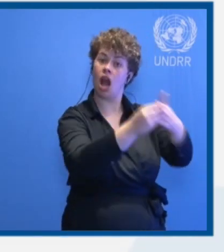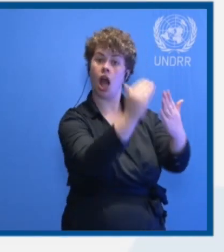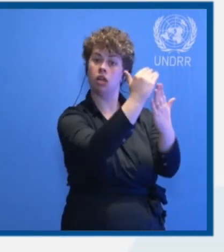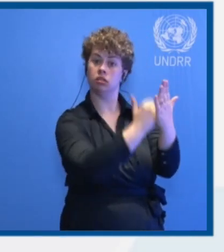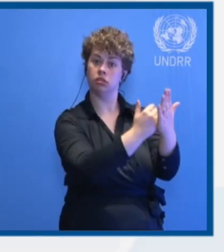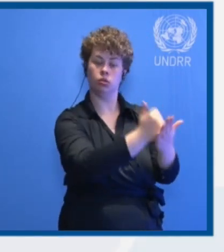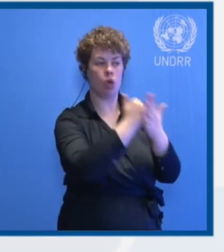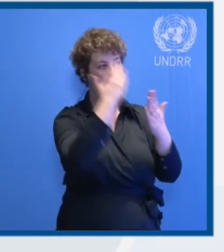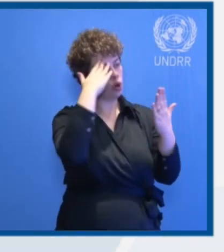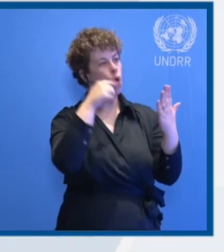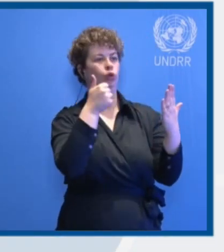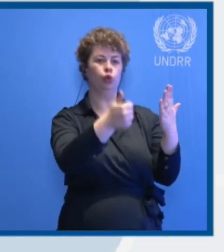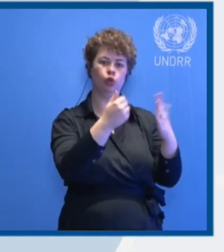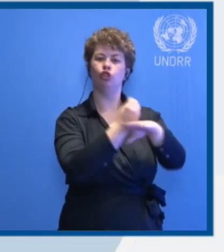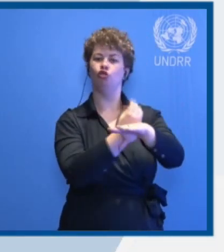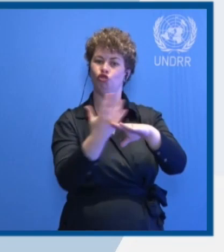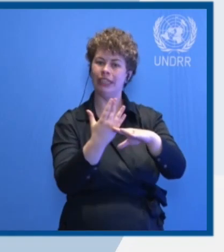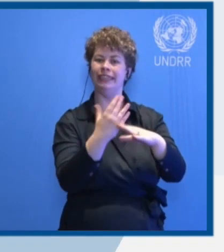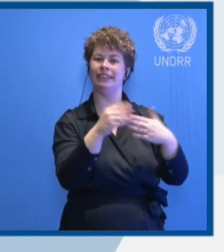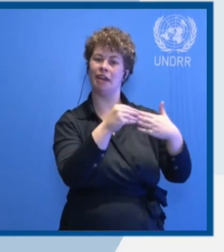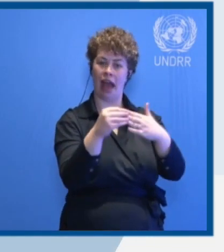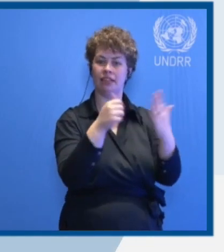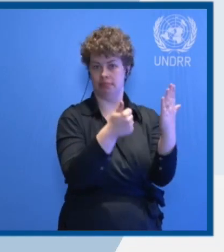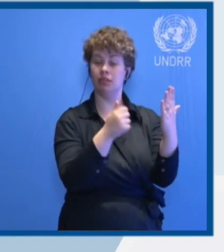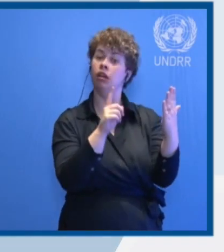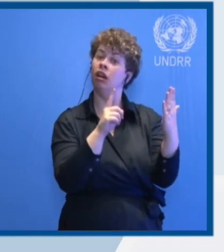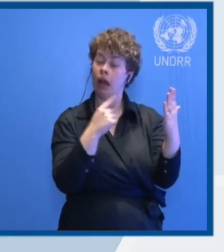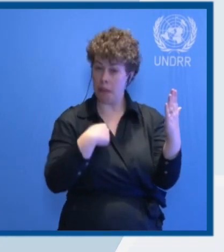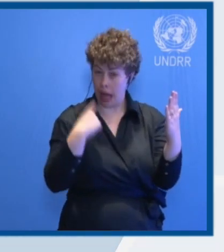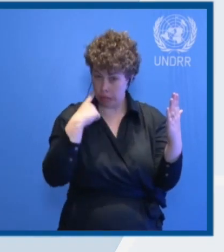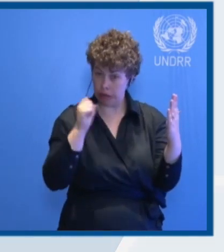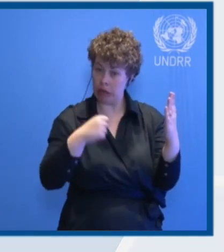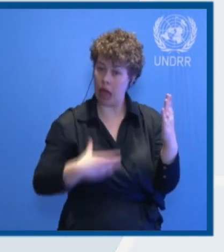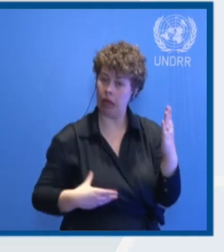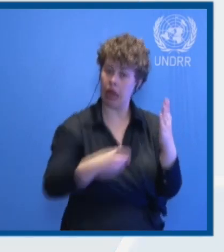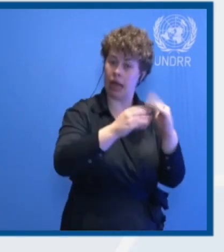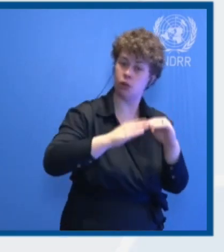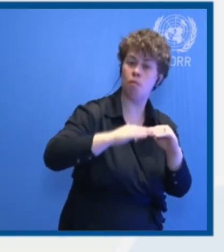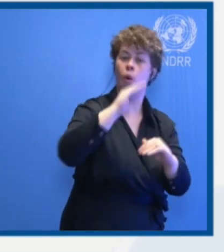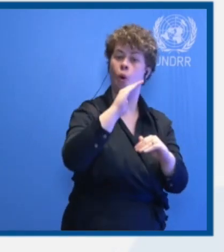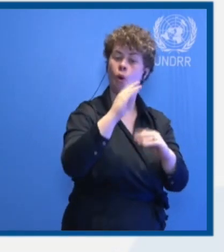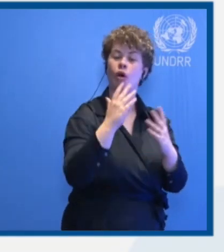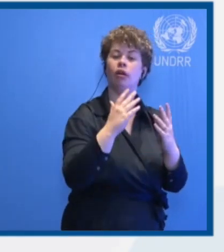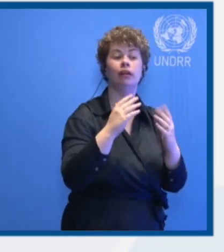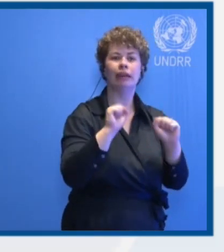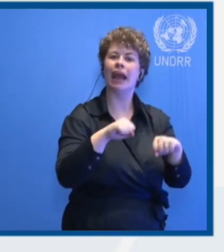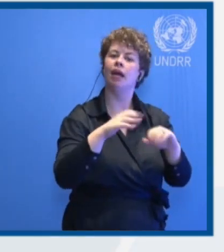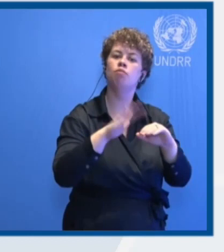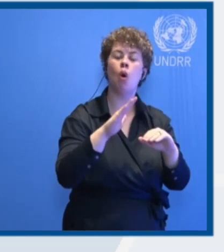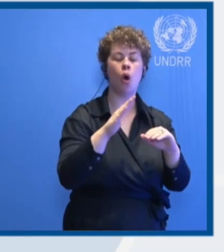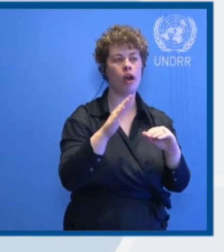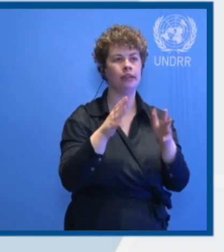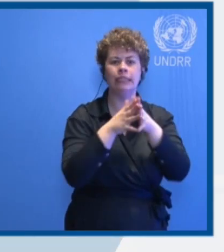extended to be a technical guide and manual to help to understand what types of mangroves to plant in certain